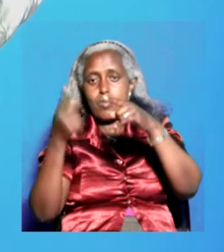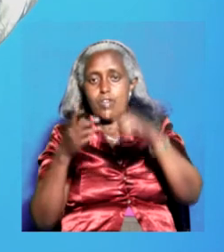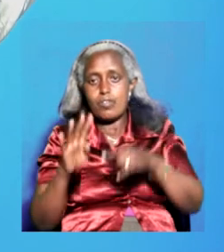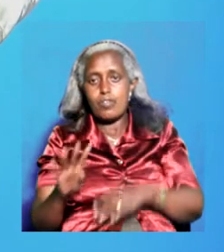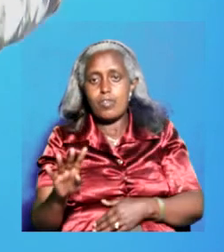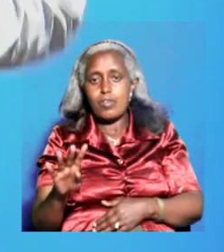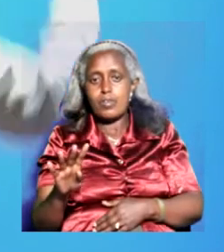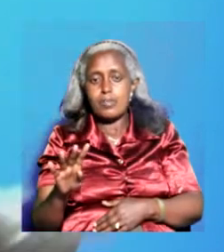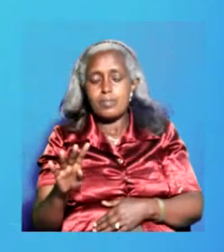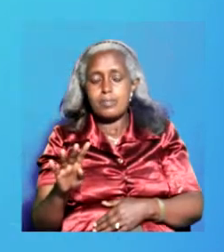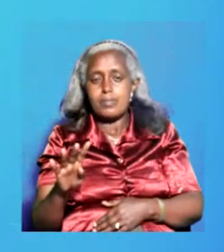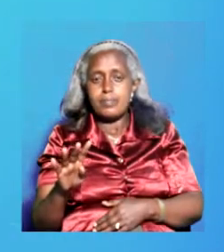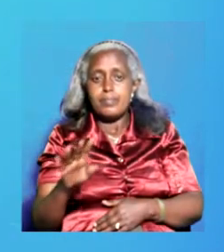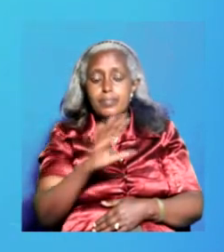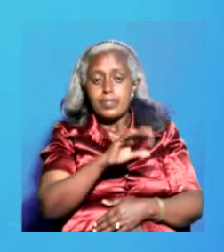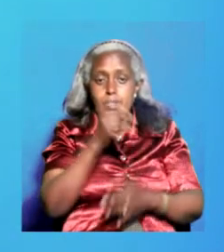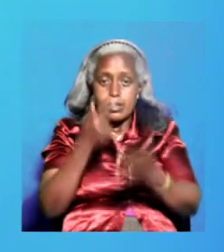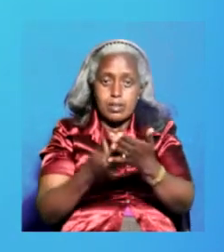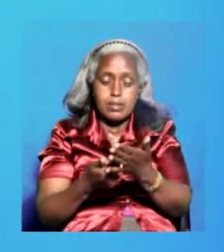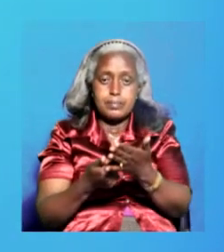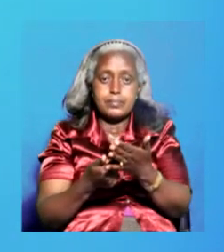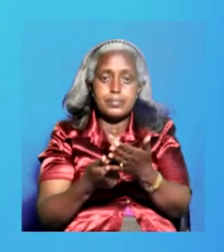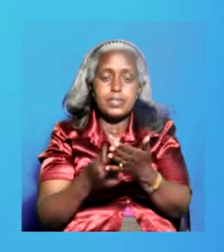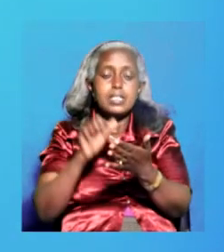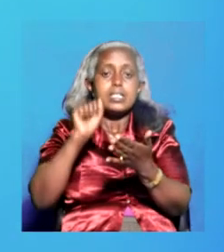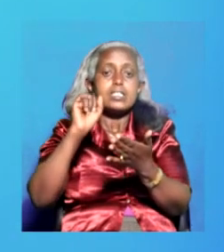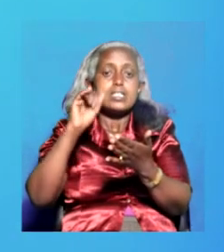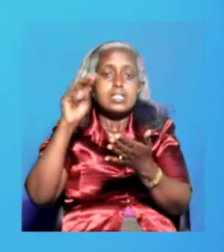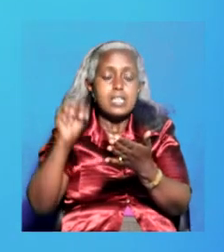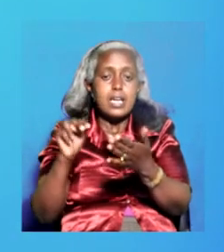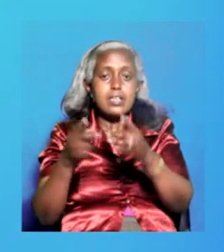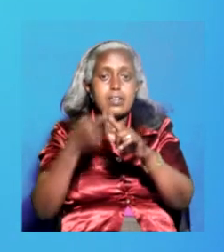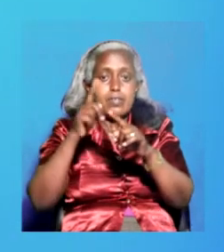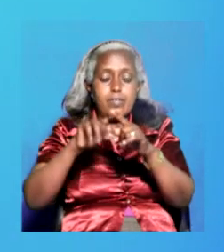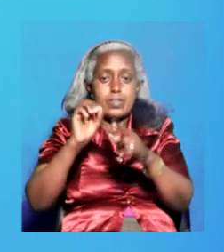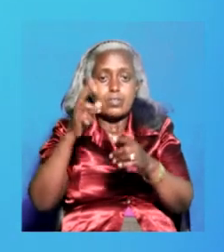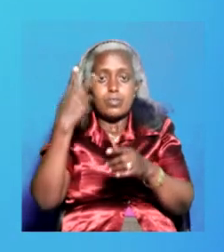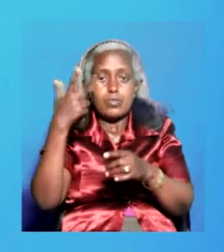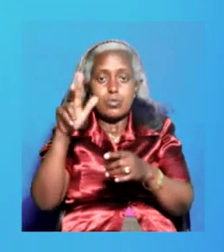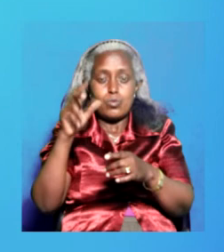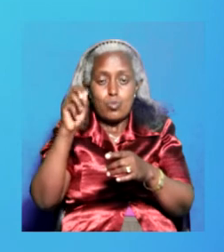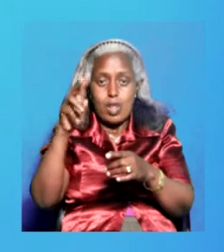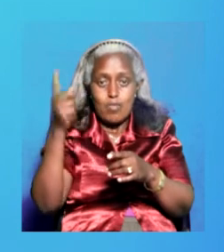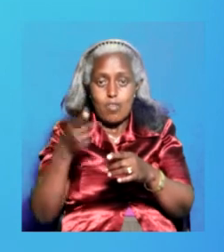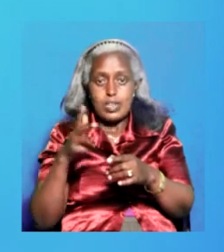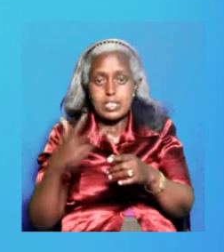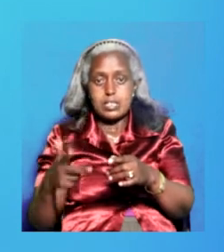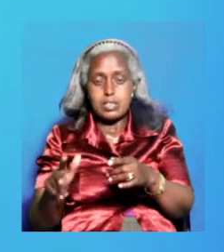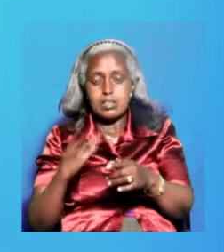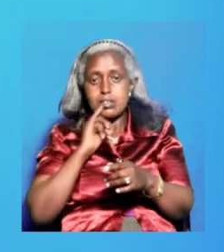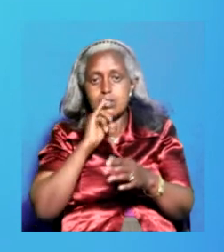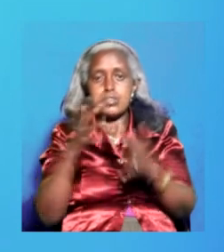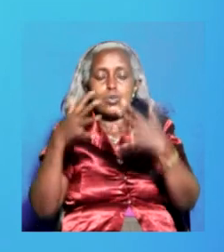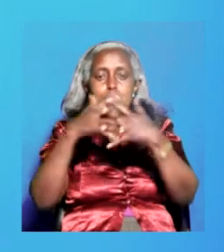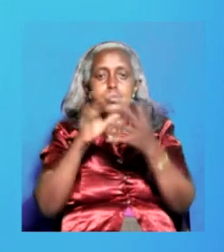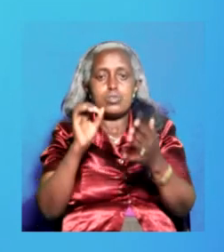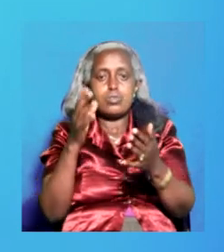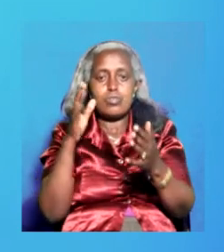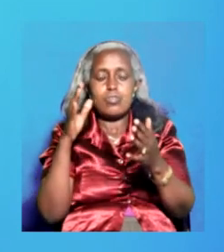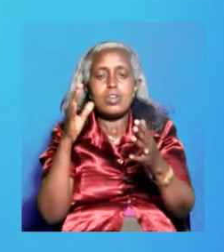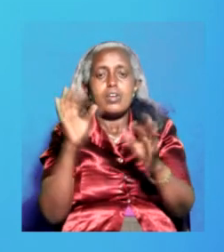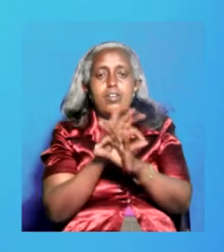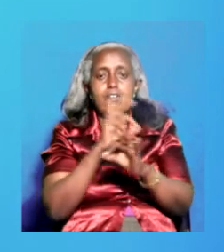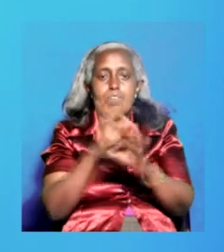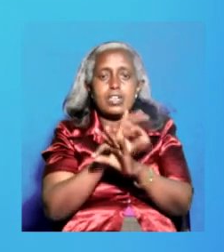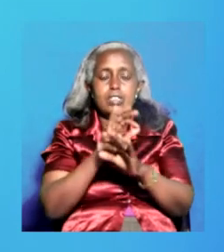pi/4. And here, sine inverse of 12/13 is also a composition of a function with